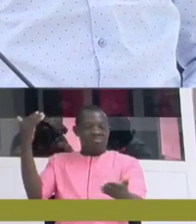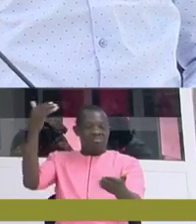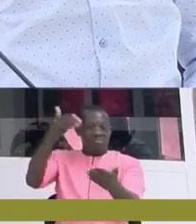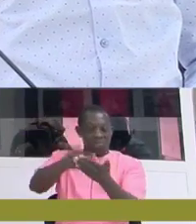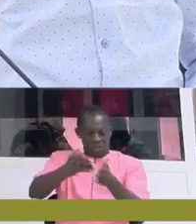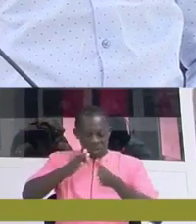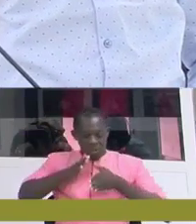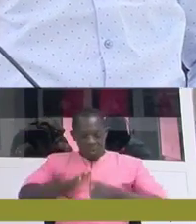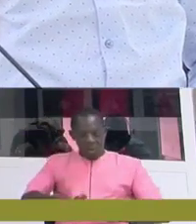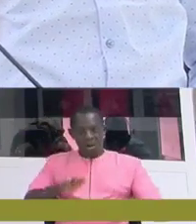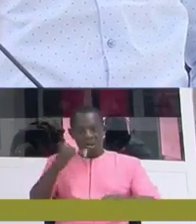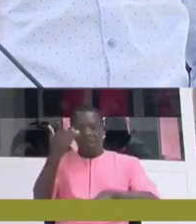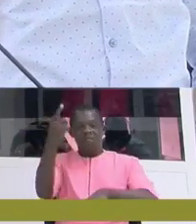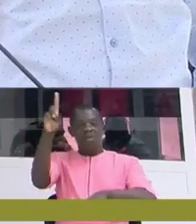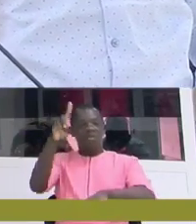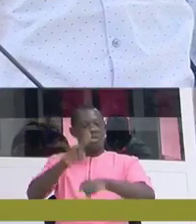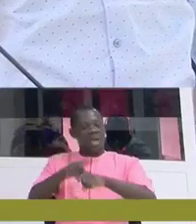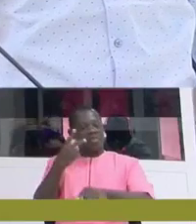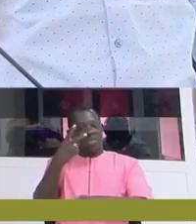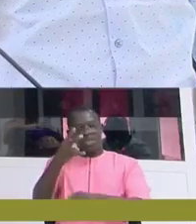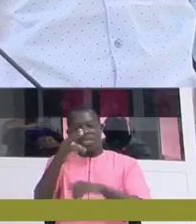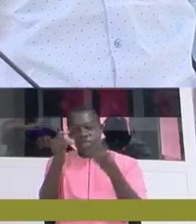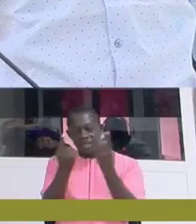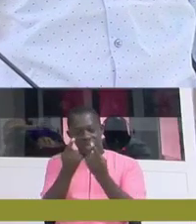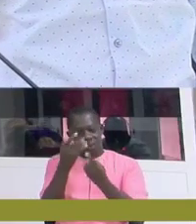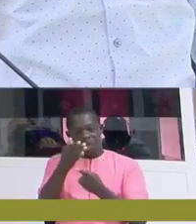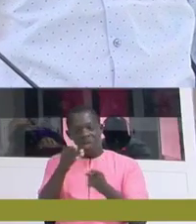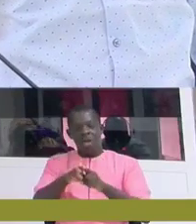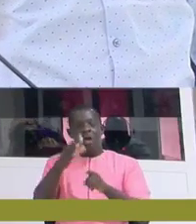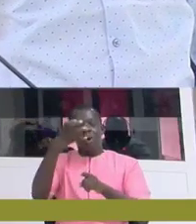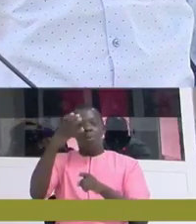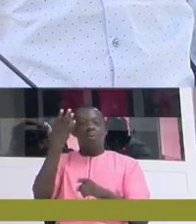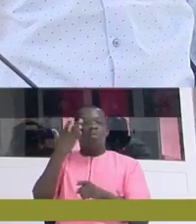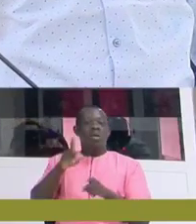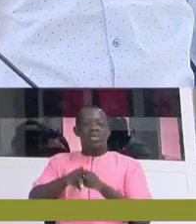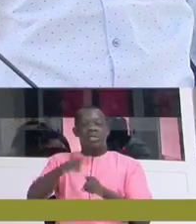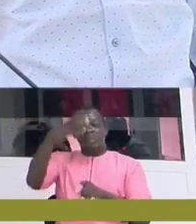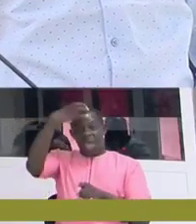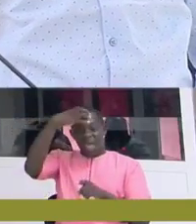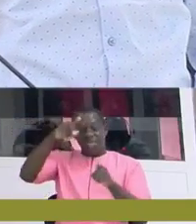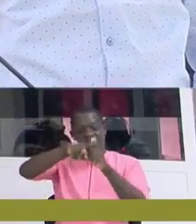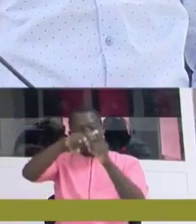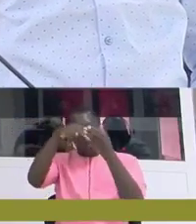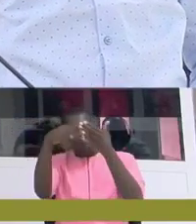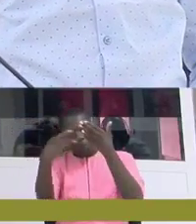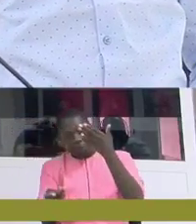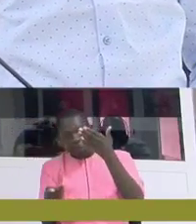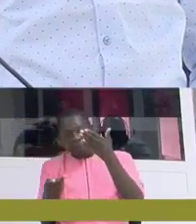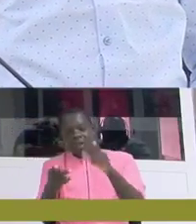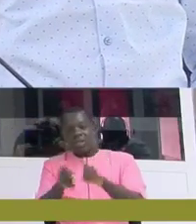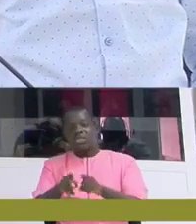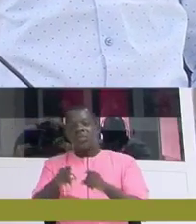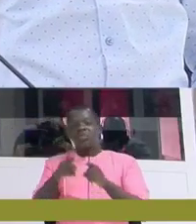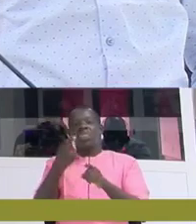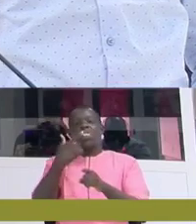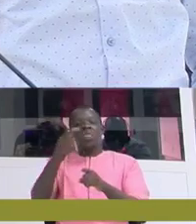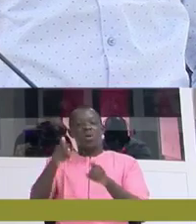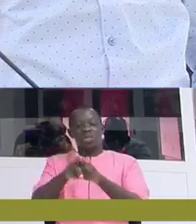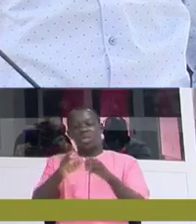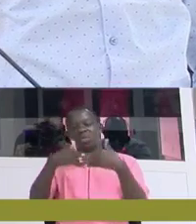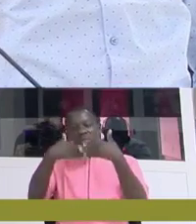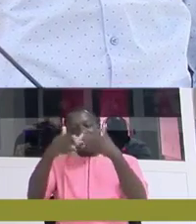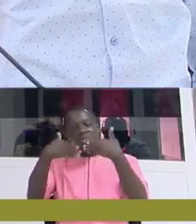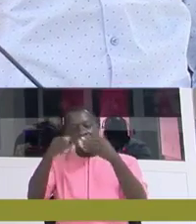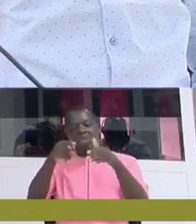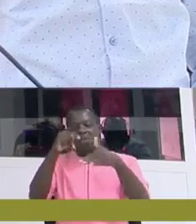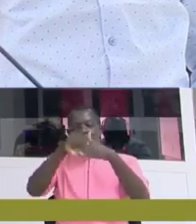this. But when the head fell down, the tongue was wiggling inside the man's